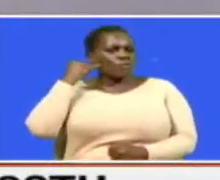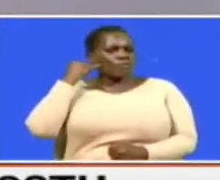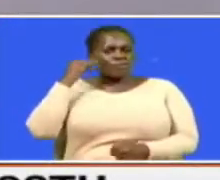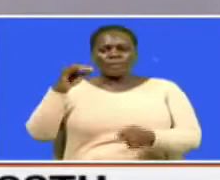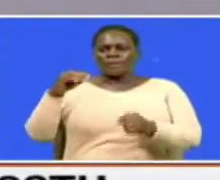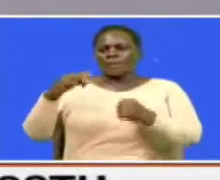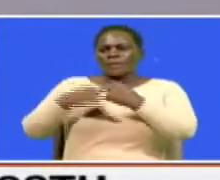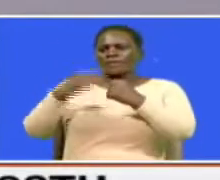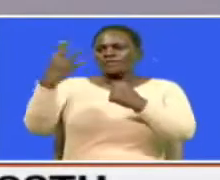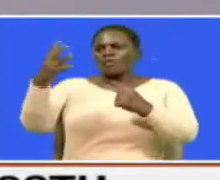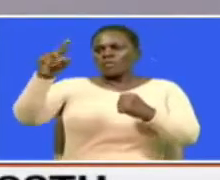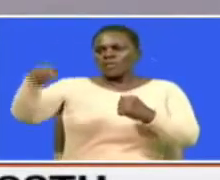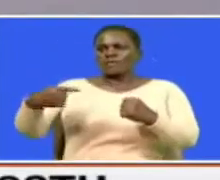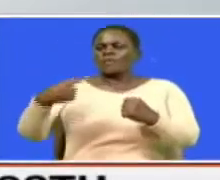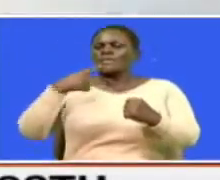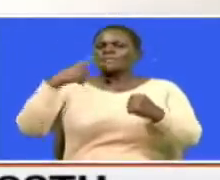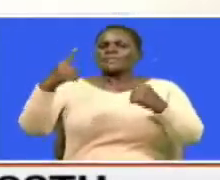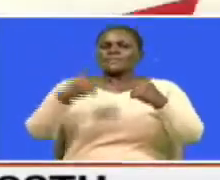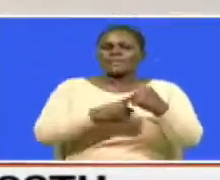total of